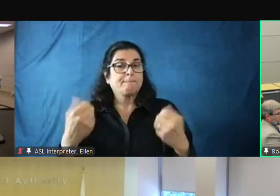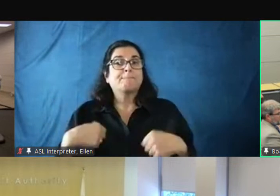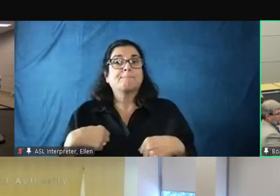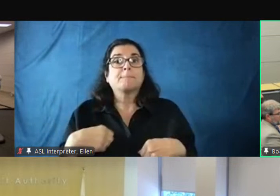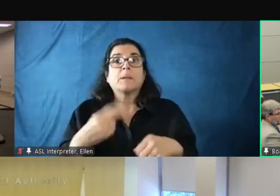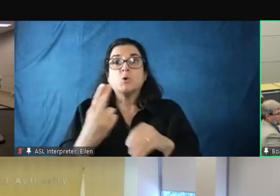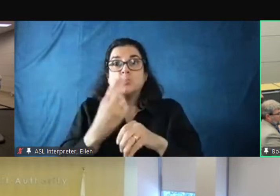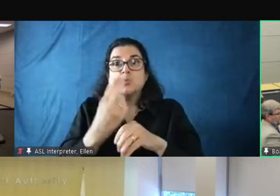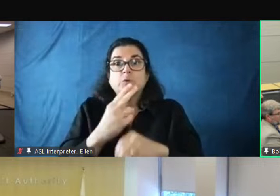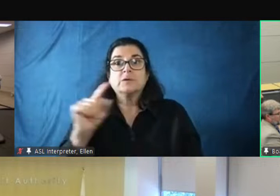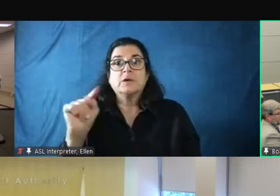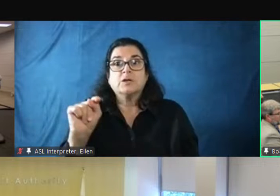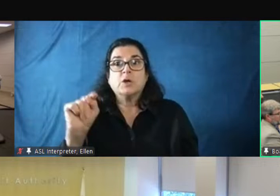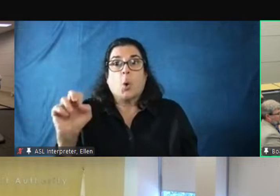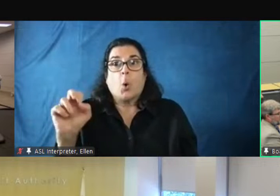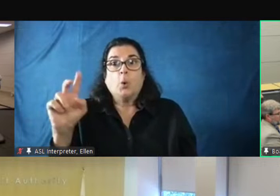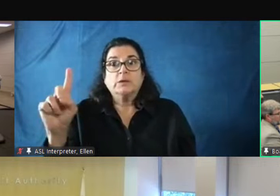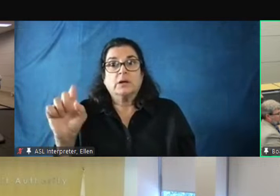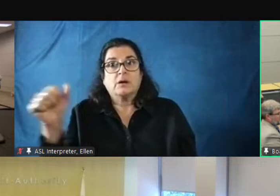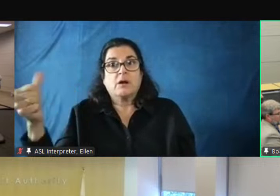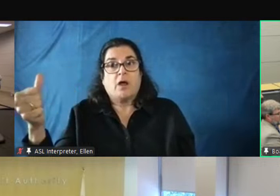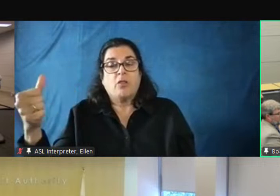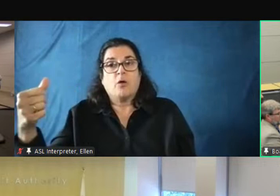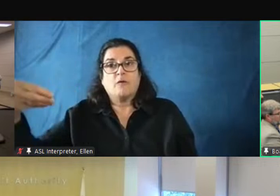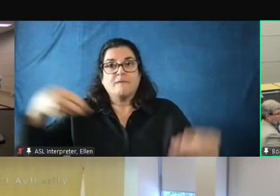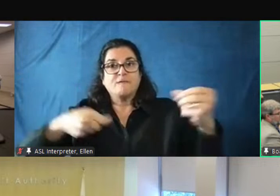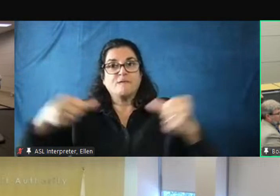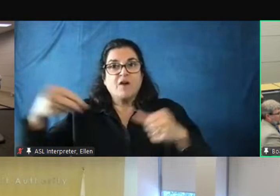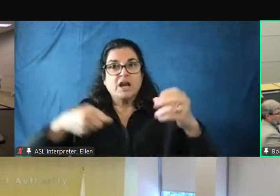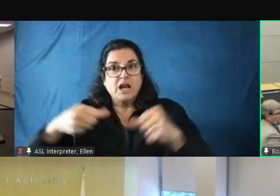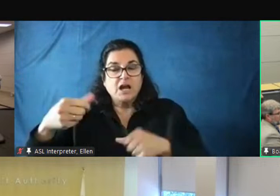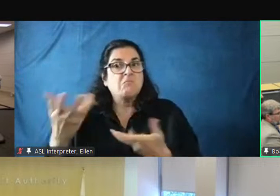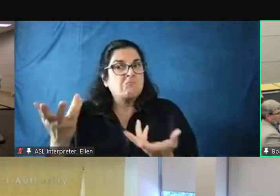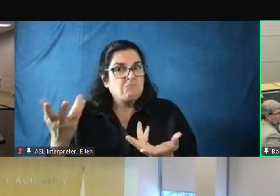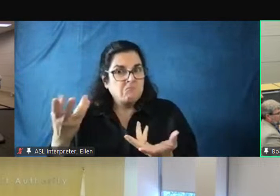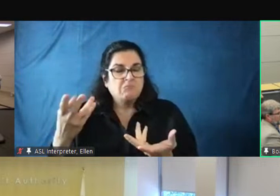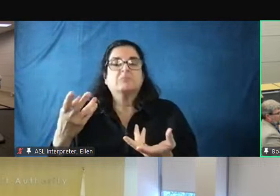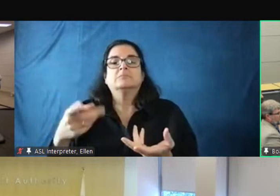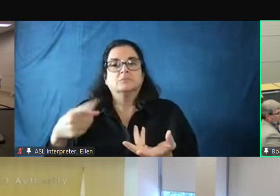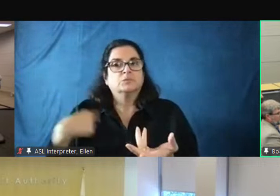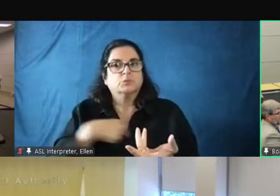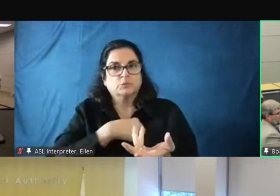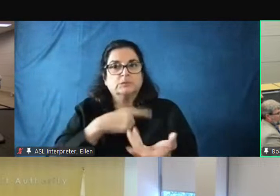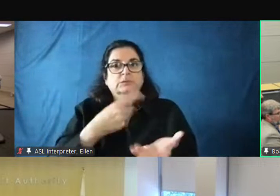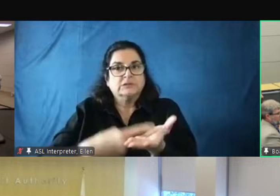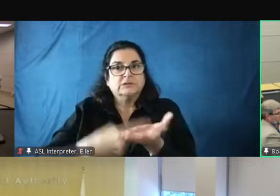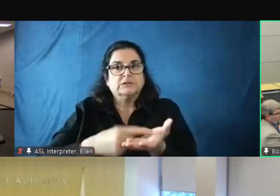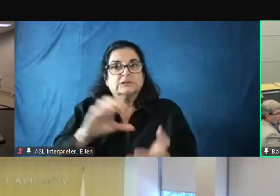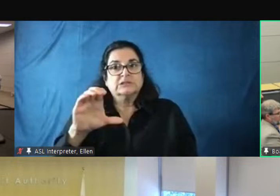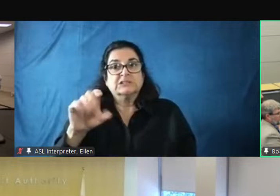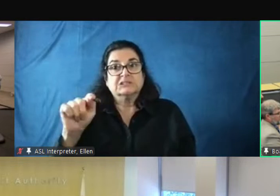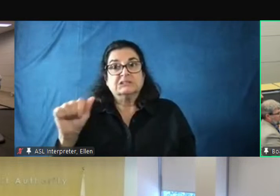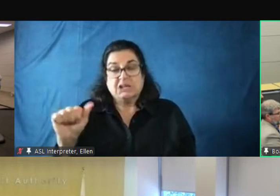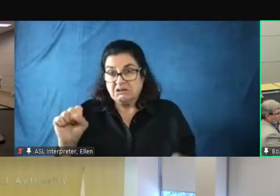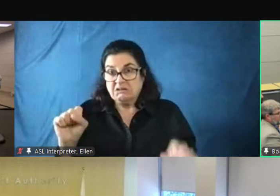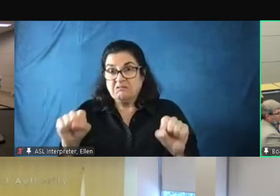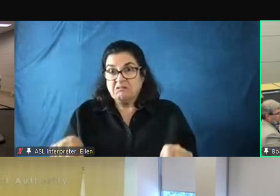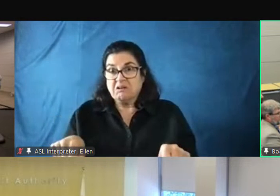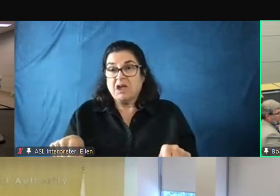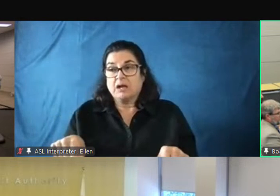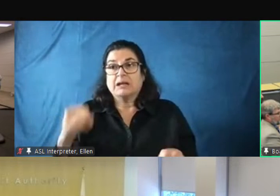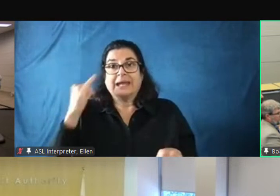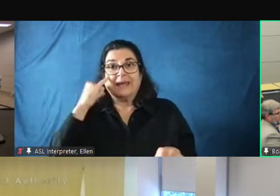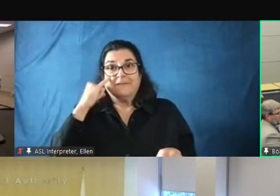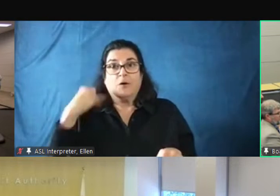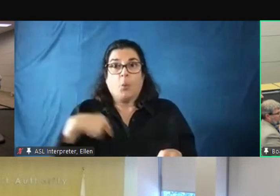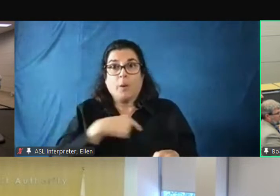as another funding stream to support their transit operations, and that's certainly what we discussed. CTA could do as well if we had the authority to pursue in